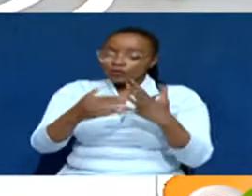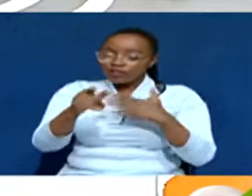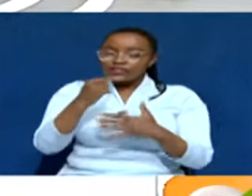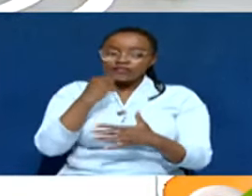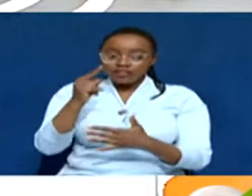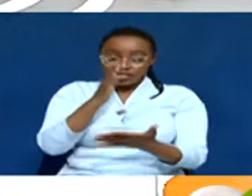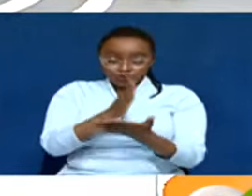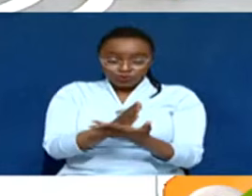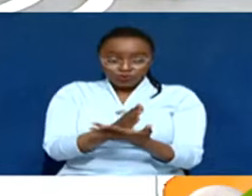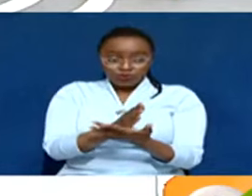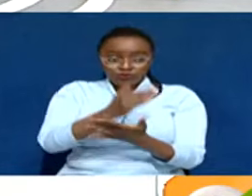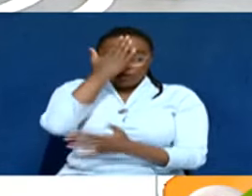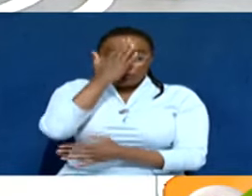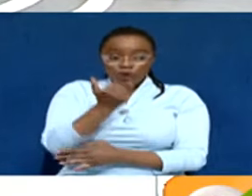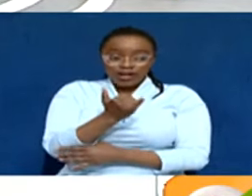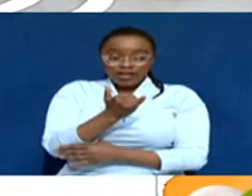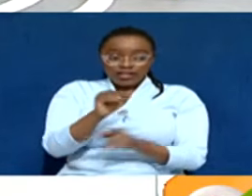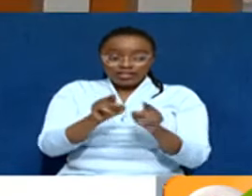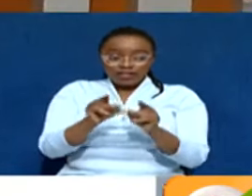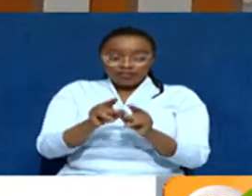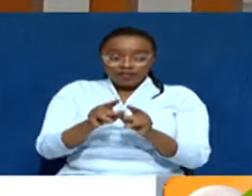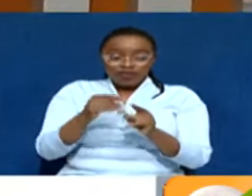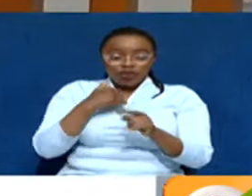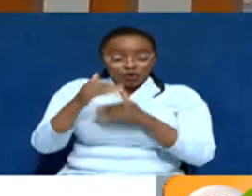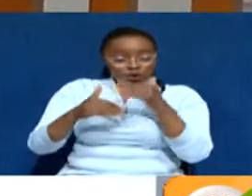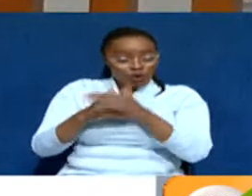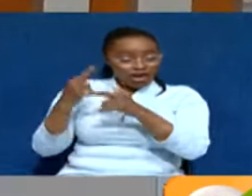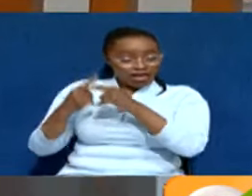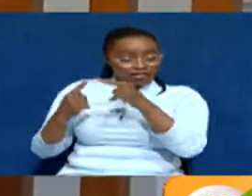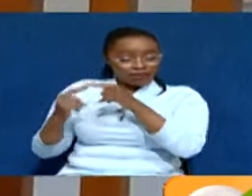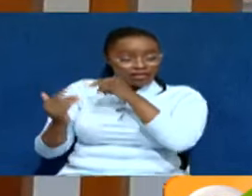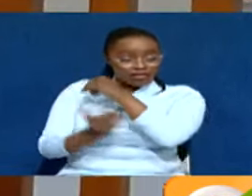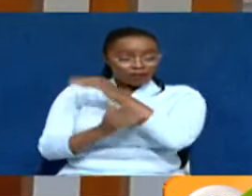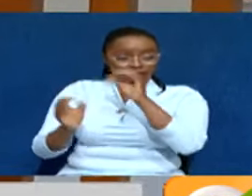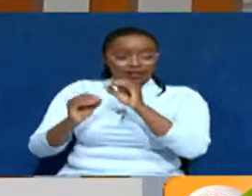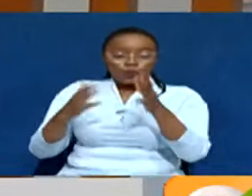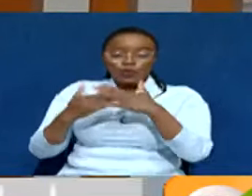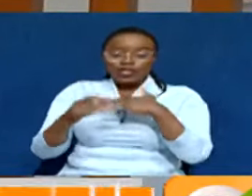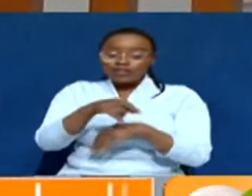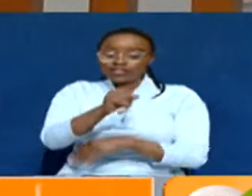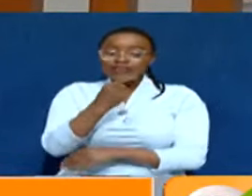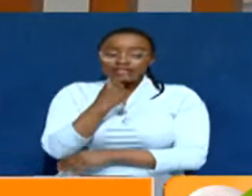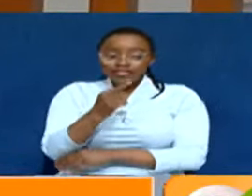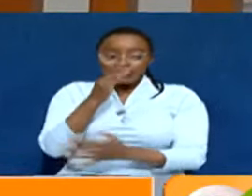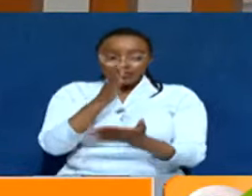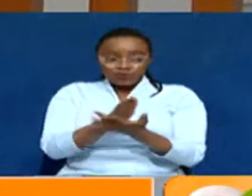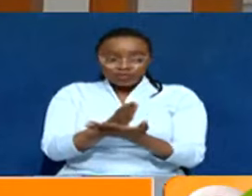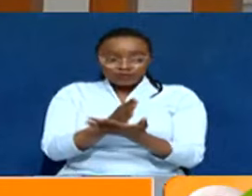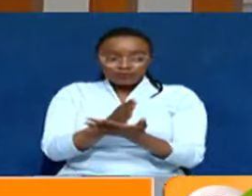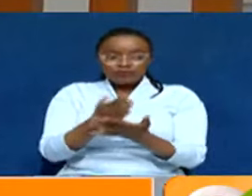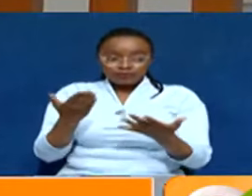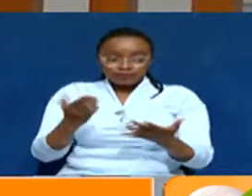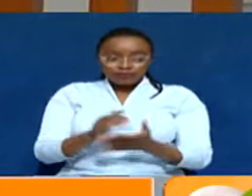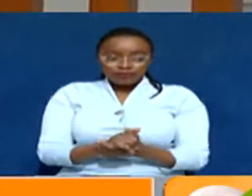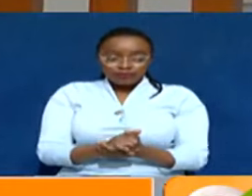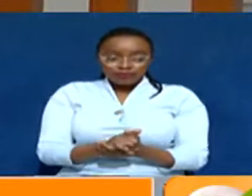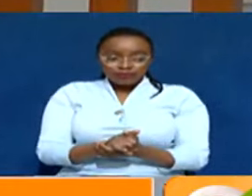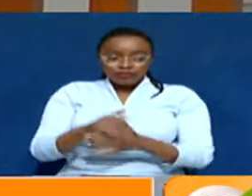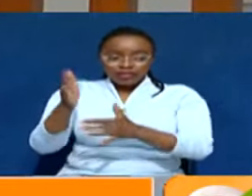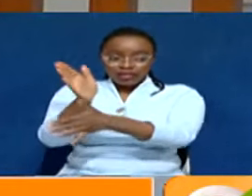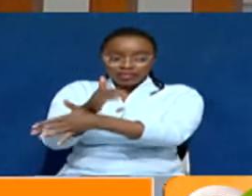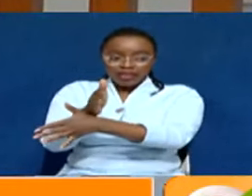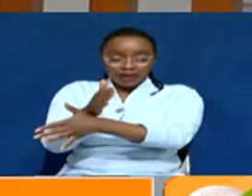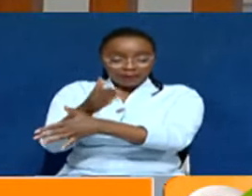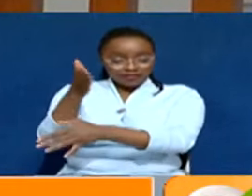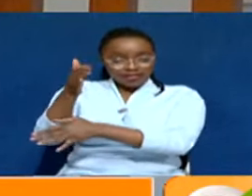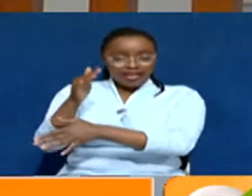true. Because even though I never went through all she went through, what she's saying is true. By the way, to say true quickly, the embassy